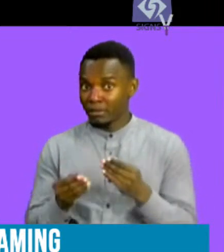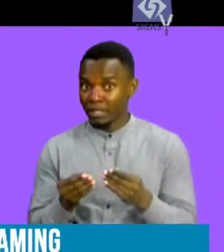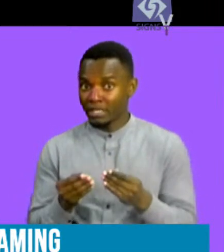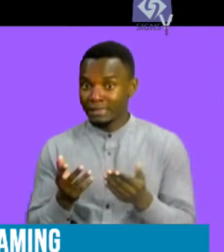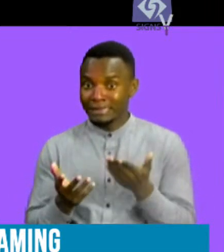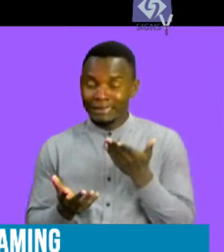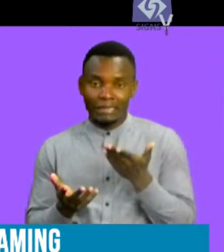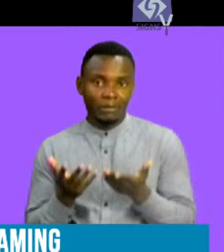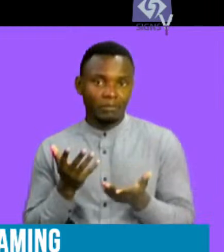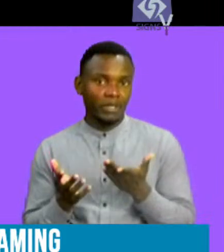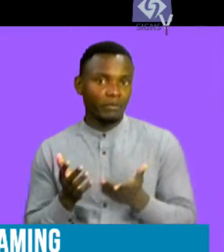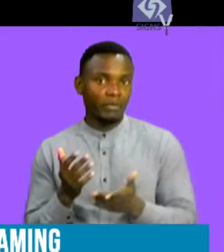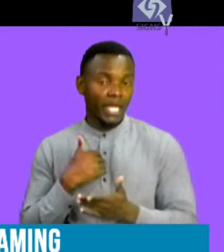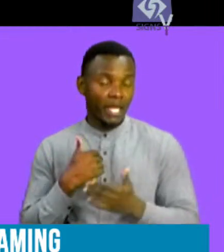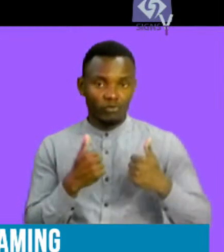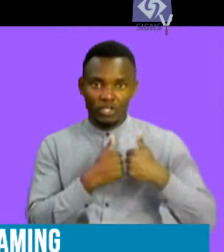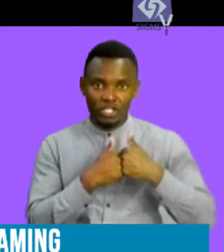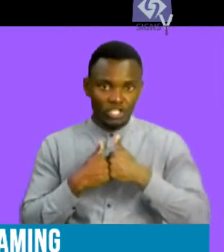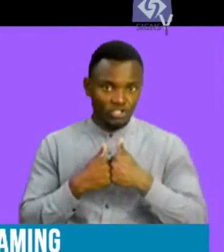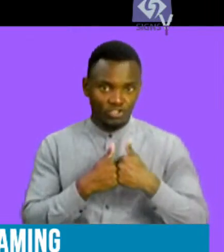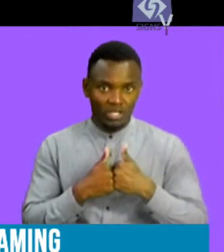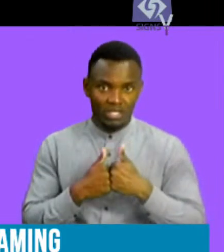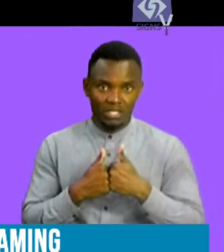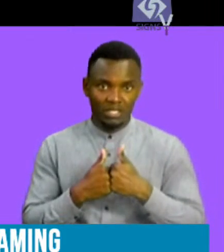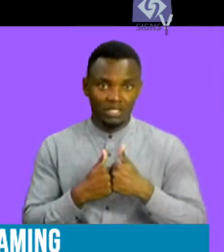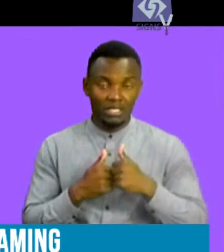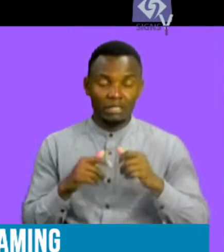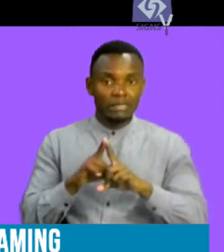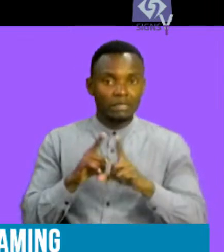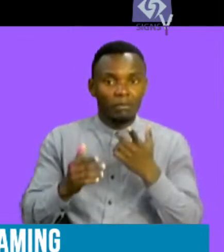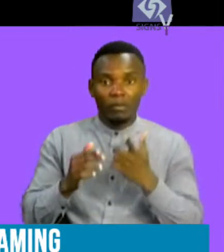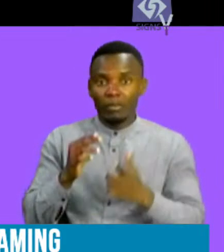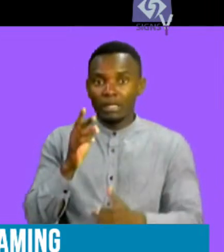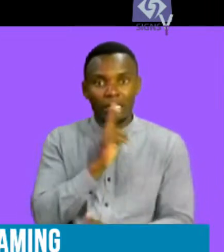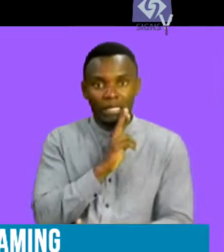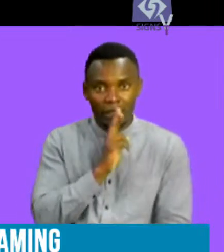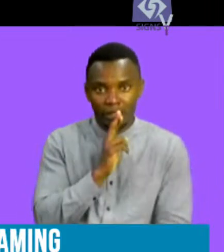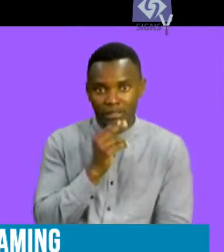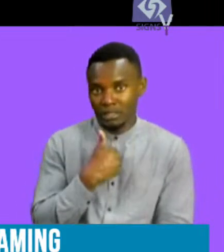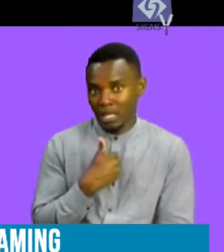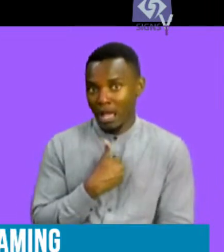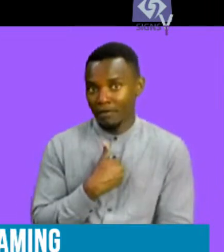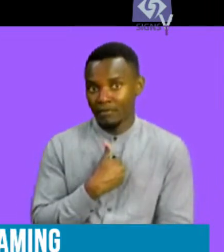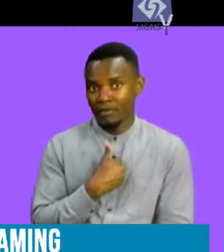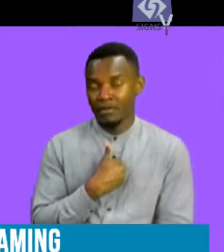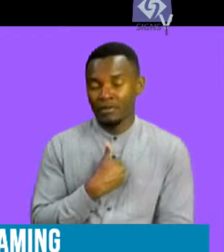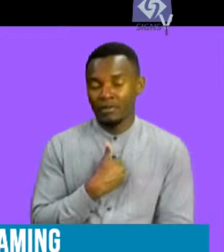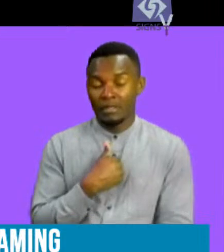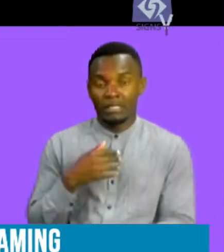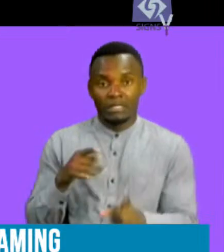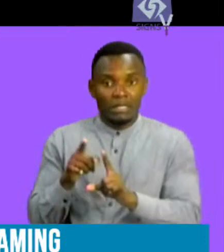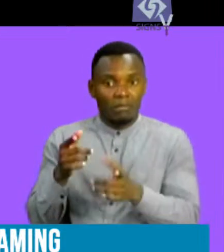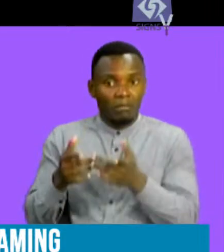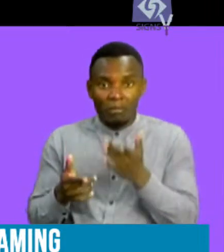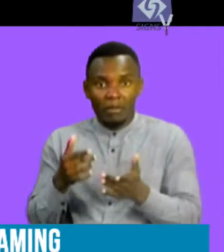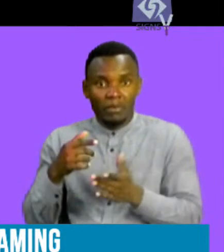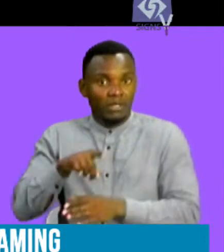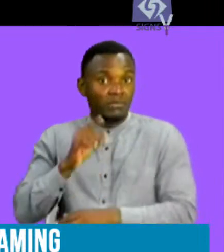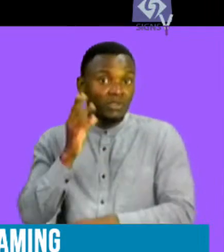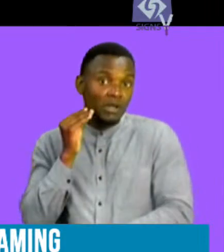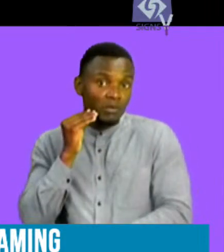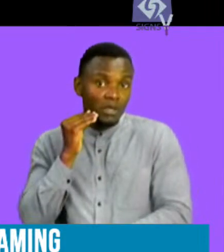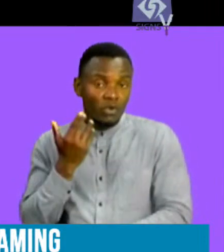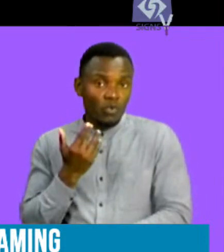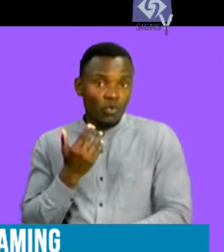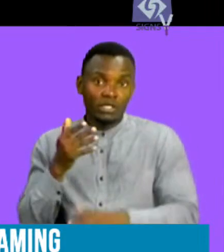under maybe some difficulties, they are under threat, or maybe they are those SGBs. Some of them do